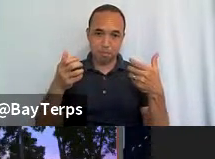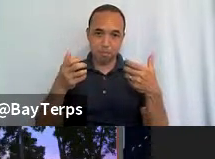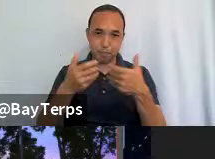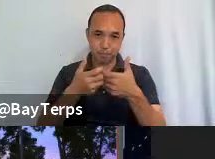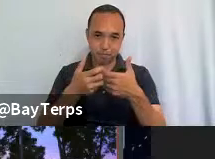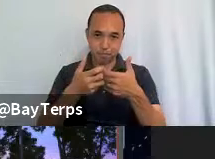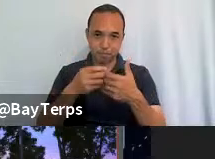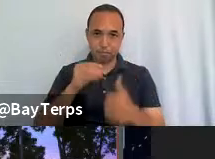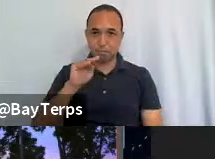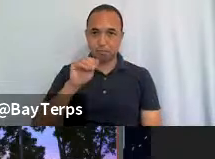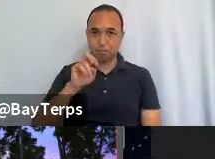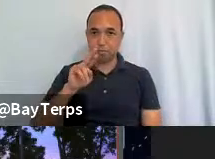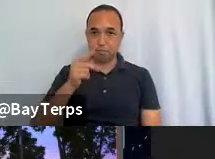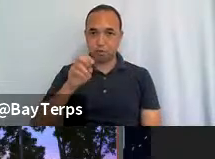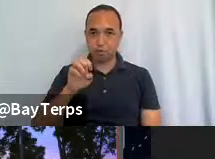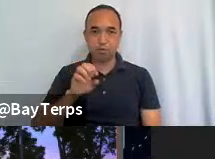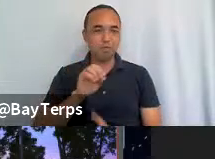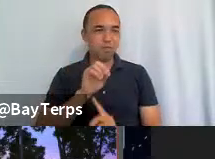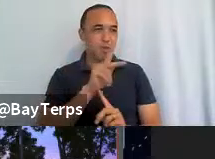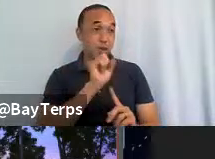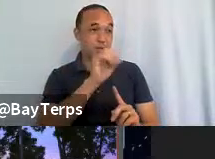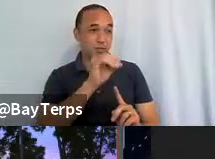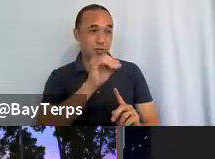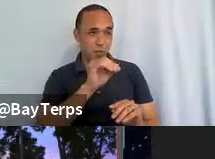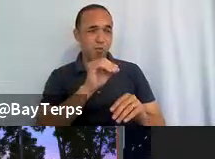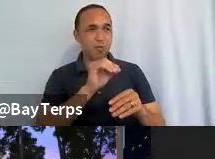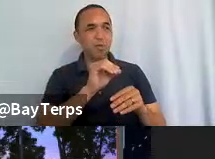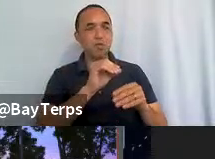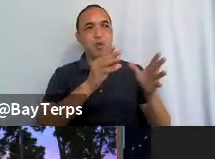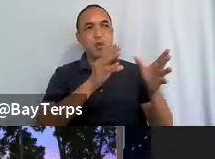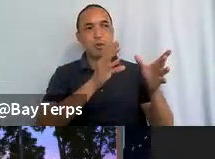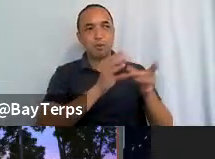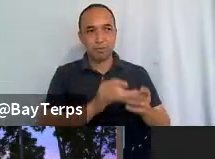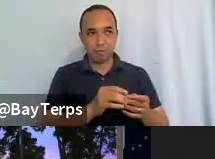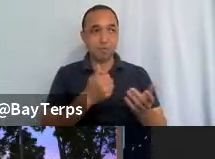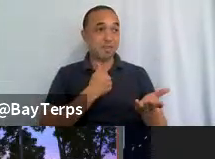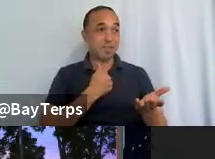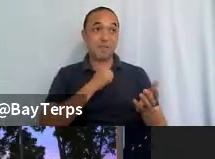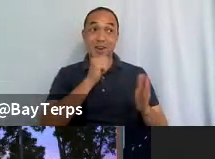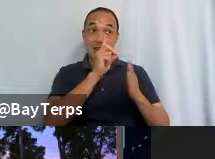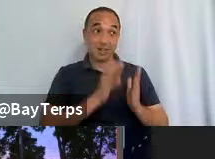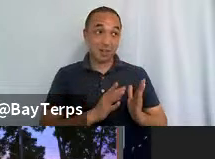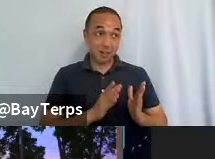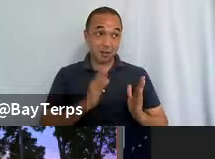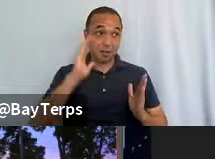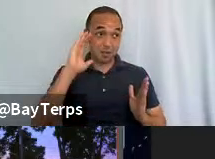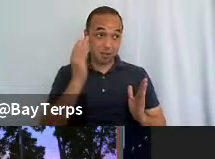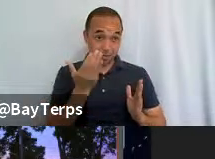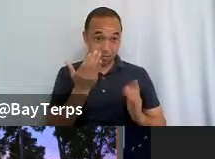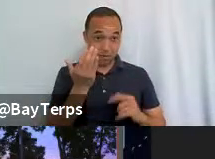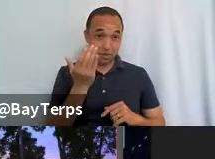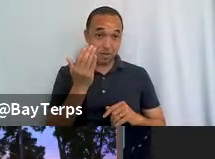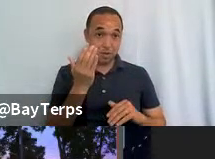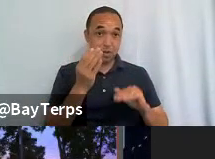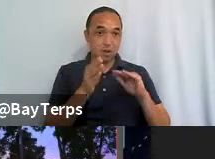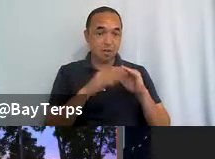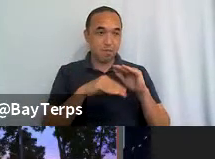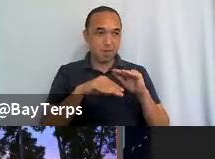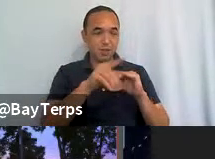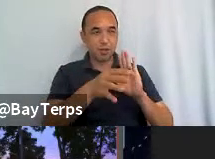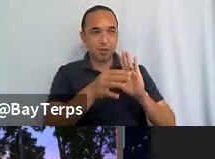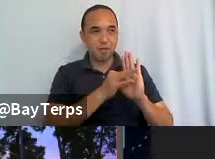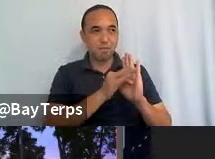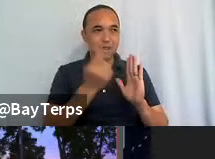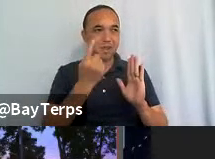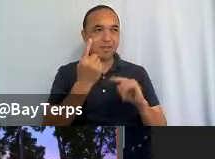to put into sort of my layperson's perspective, not being a designer, that you are essentially selecting